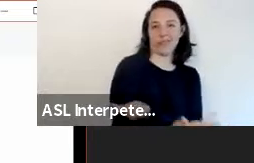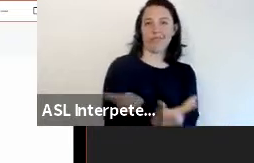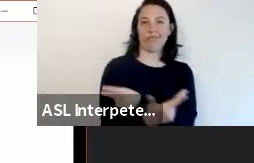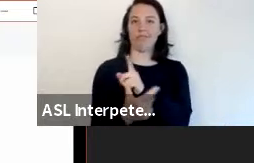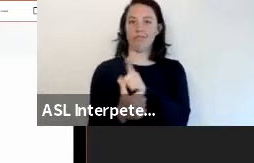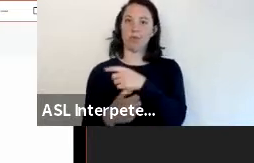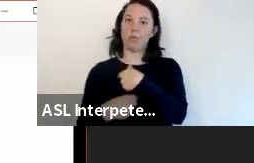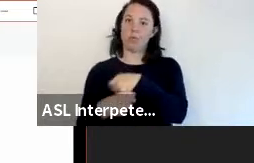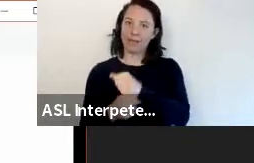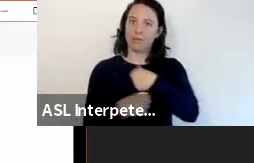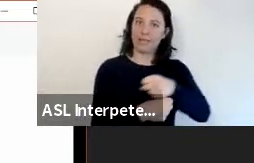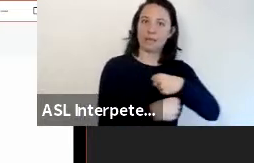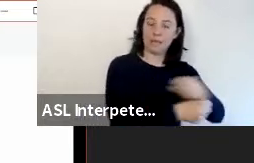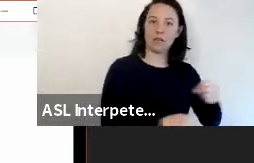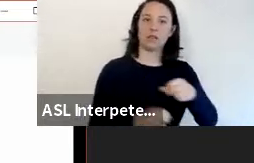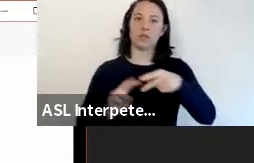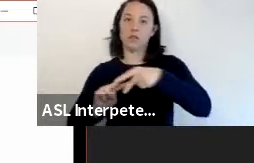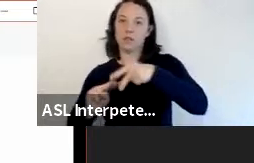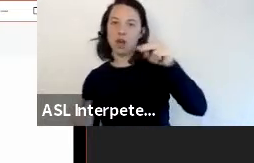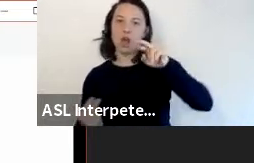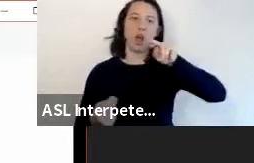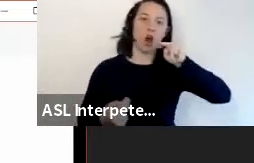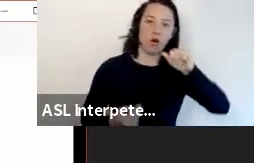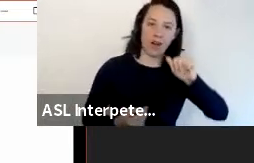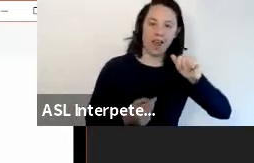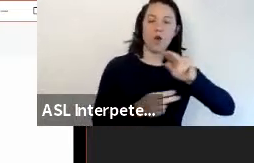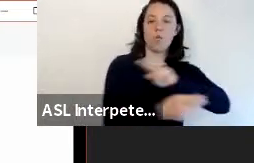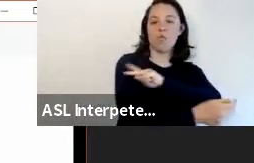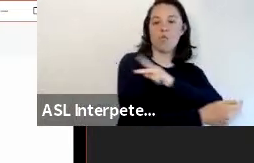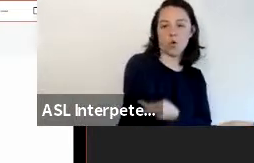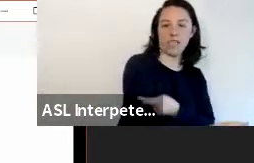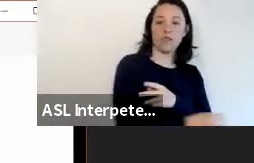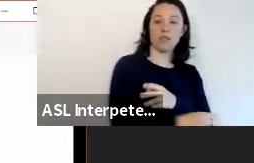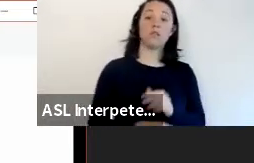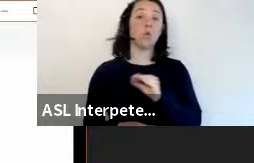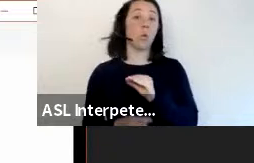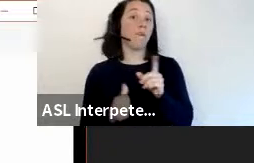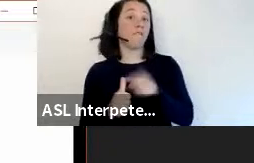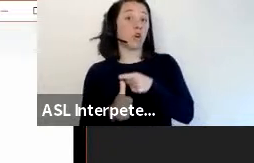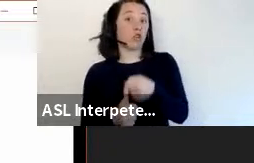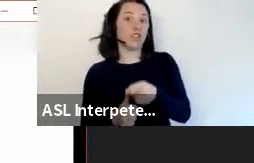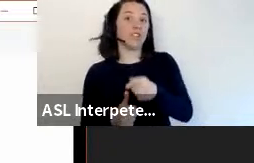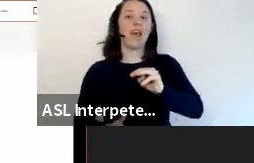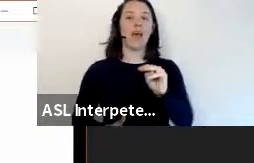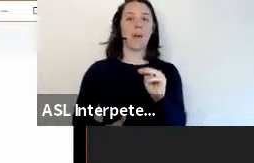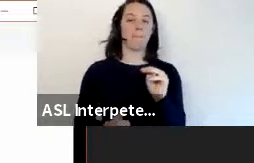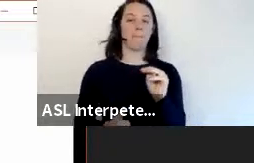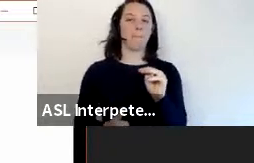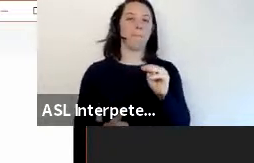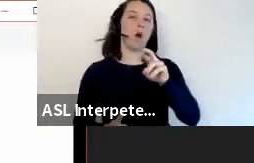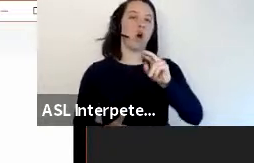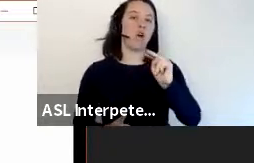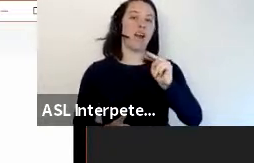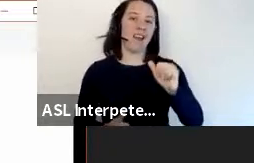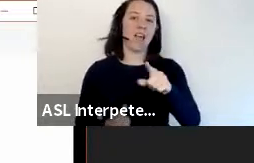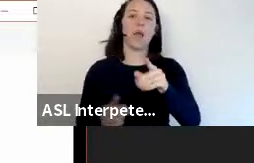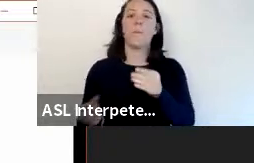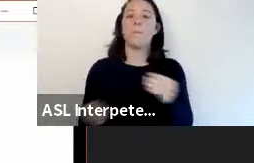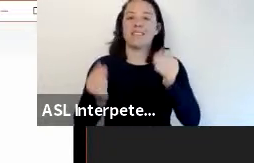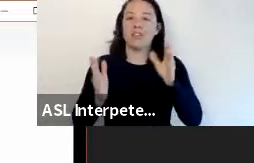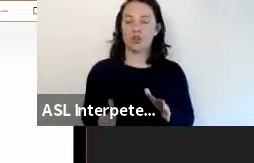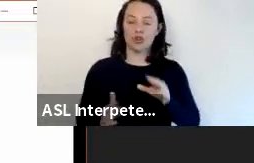talked about, and the first one is called the messenger RNA, mRNA. So what scientists did